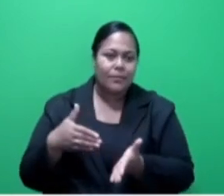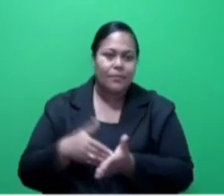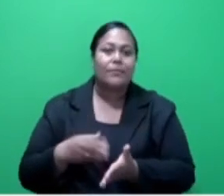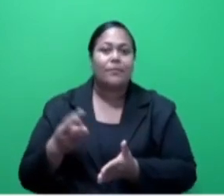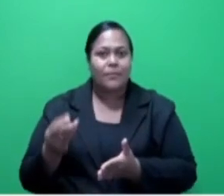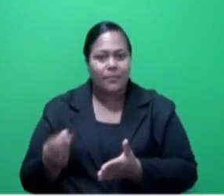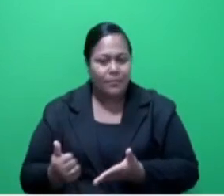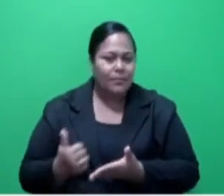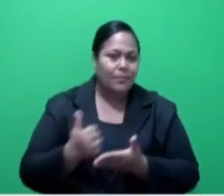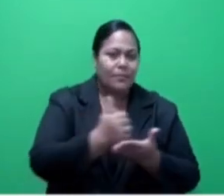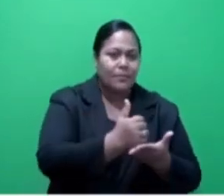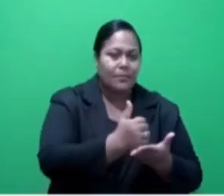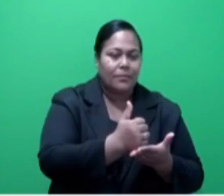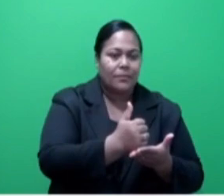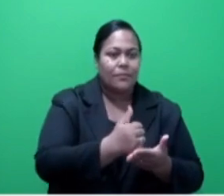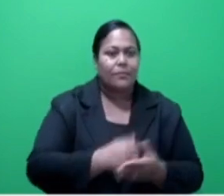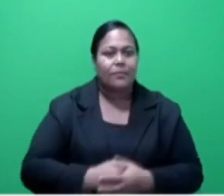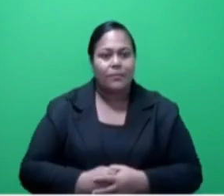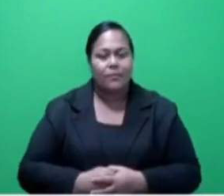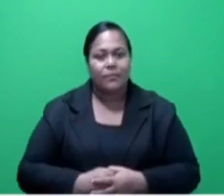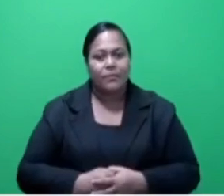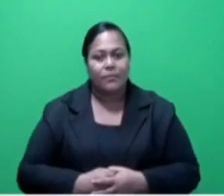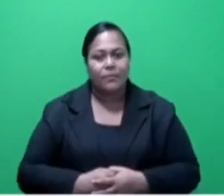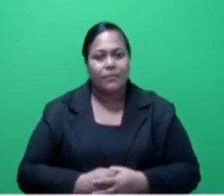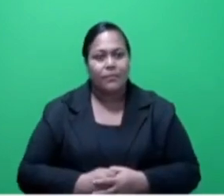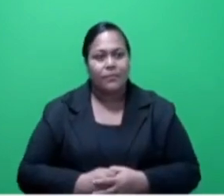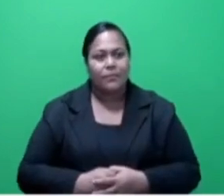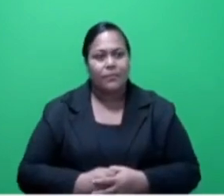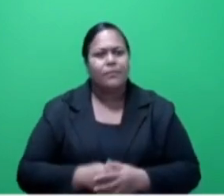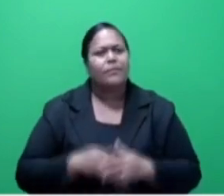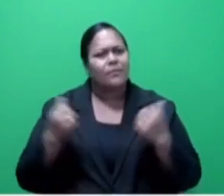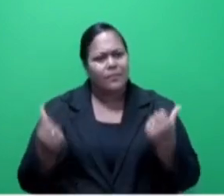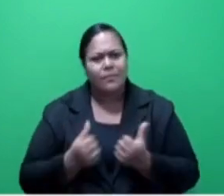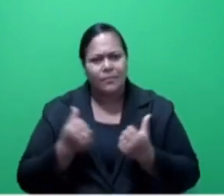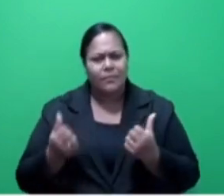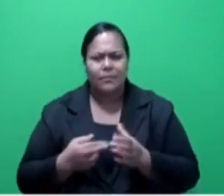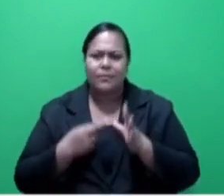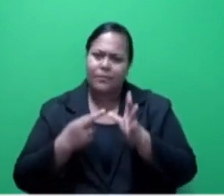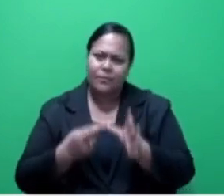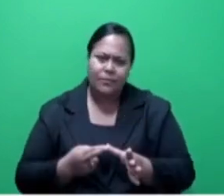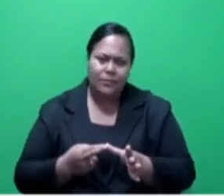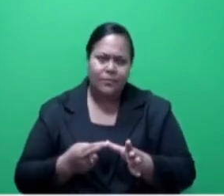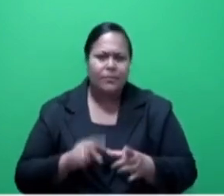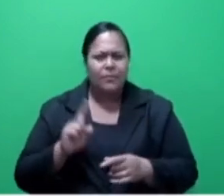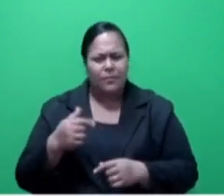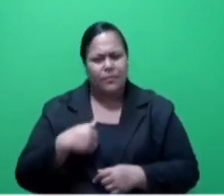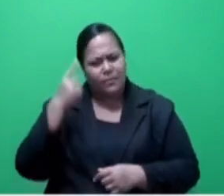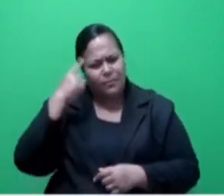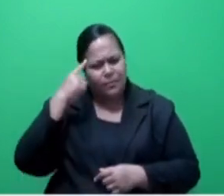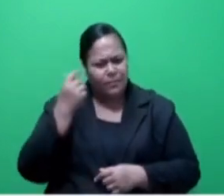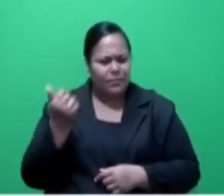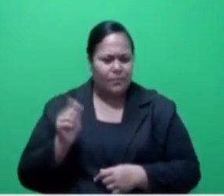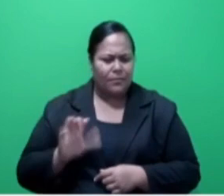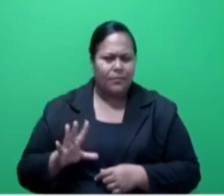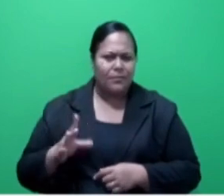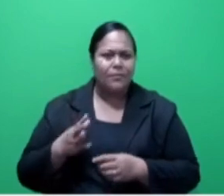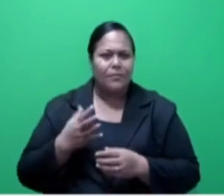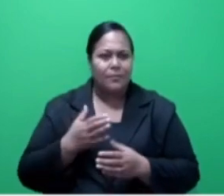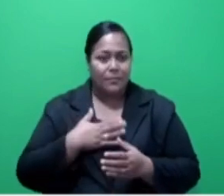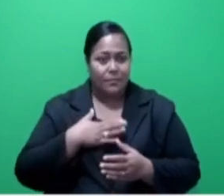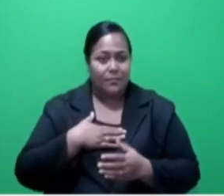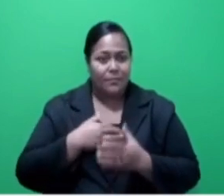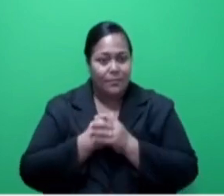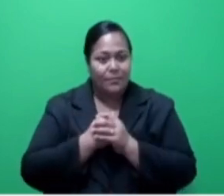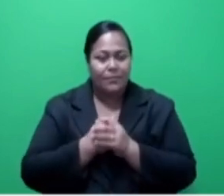this particular motion. So there's quite a lot to respond to, but I think a lot of it, in fact, has already been done so by